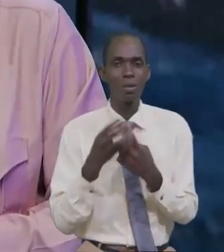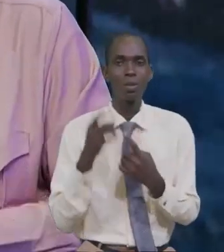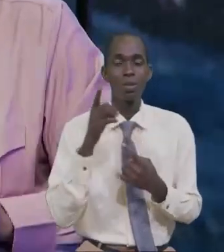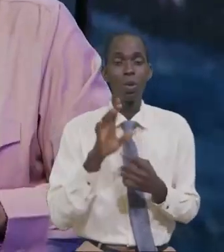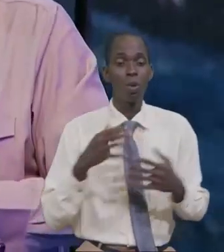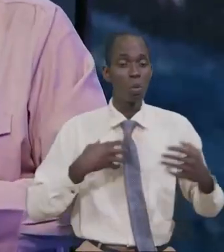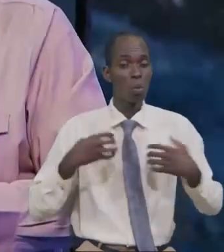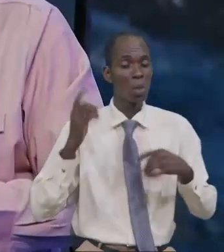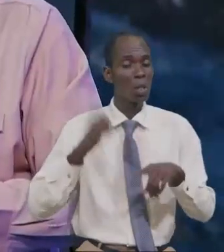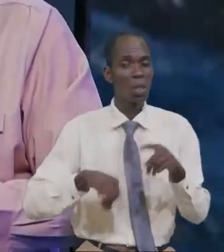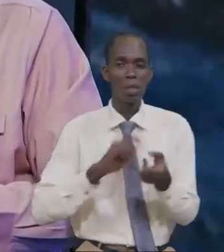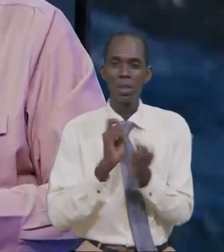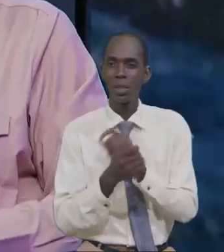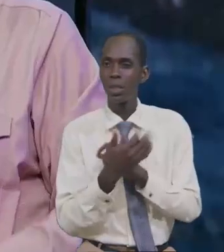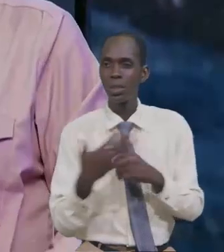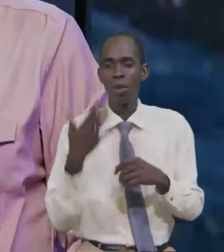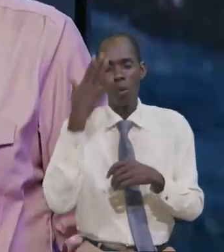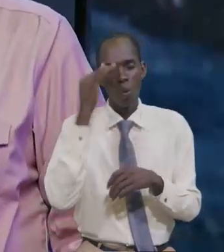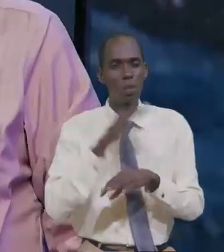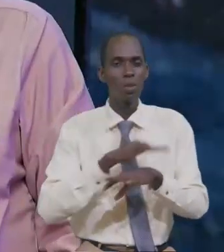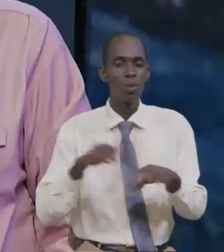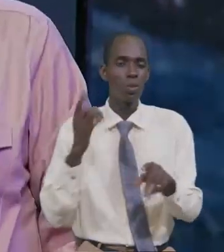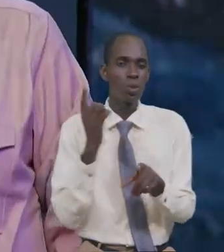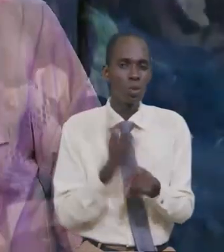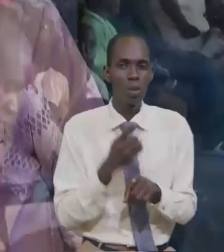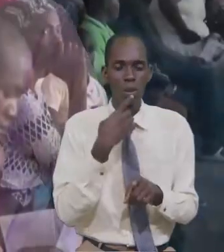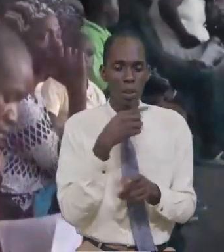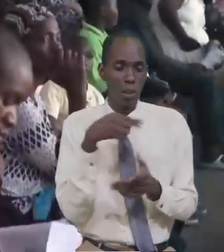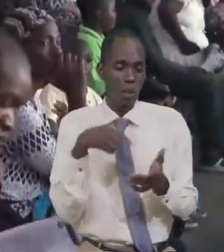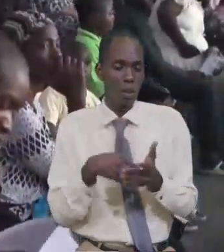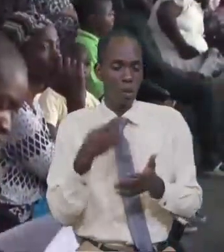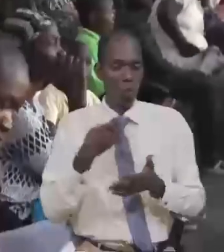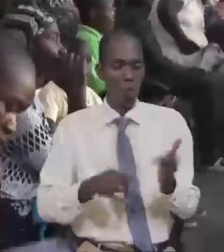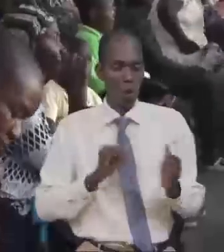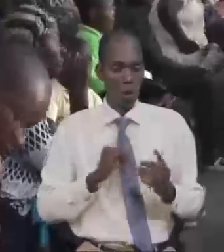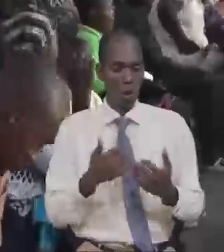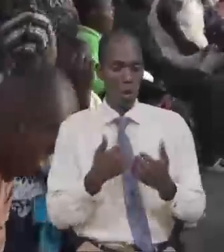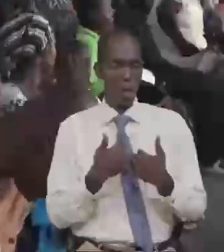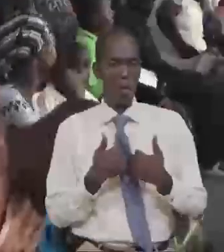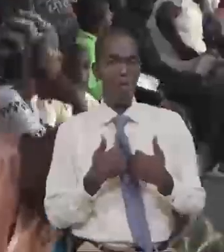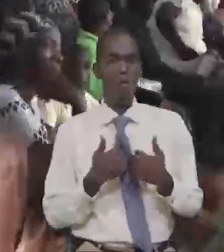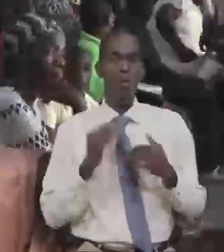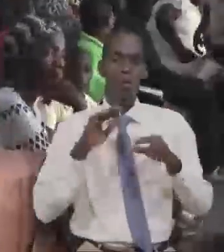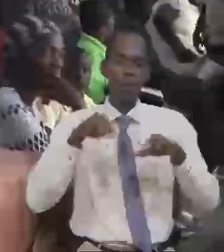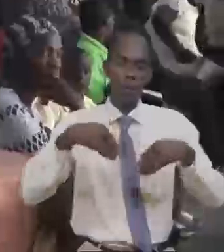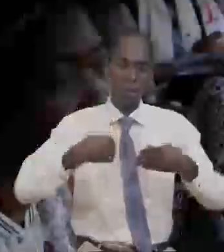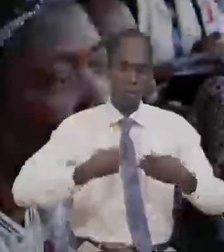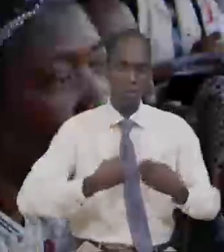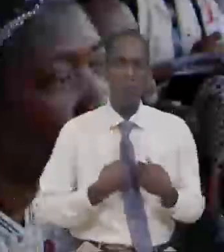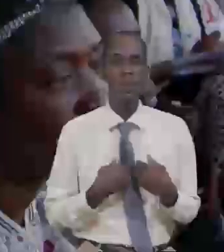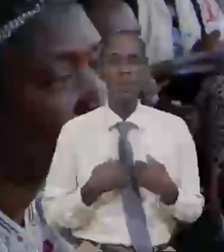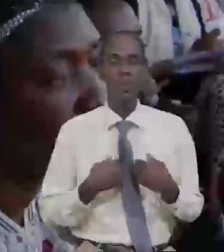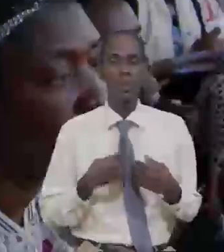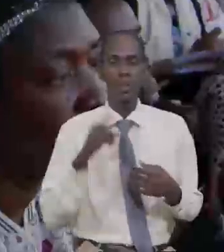lemon and I don't complain about the lemon, I'll make lemonade out of that lemon. Any adversity coming your way,